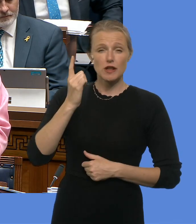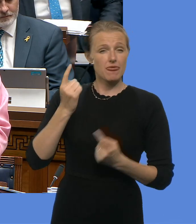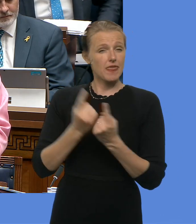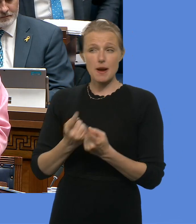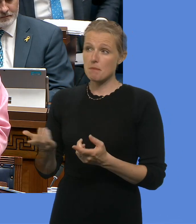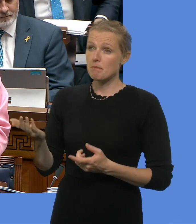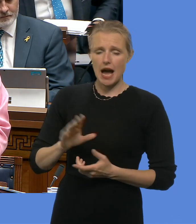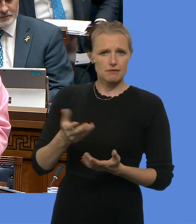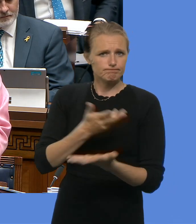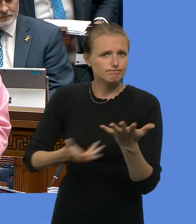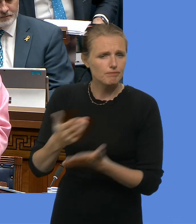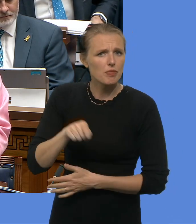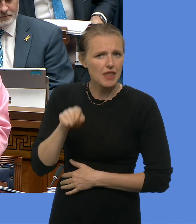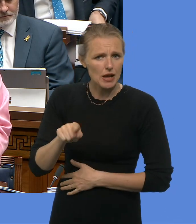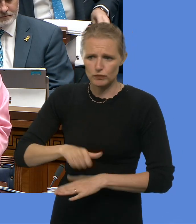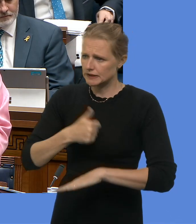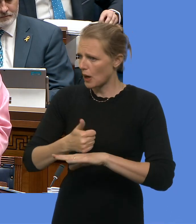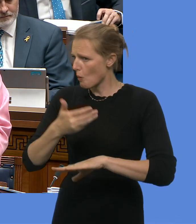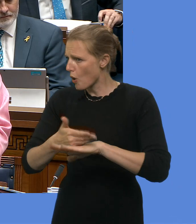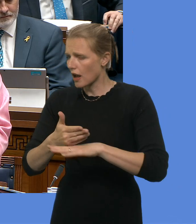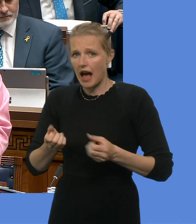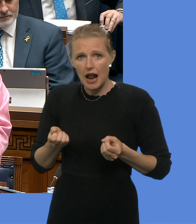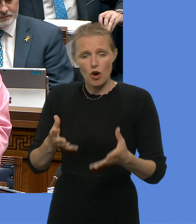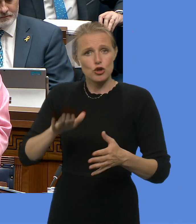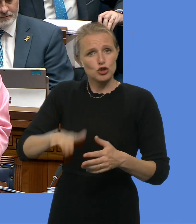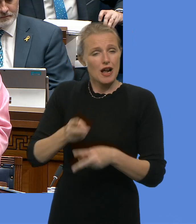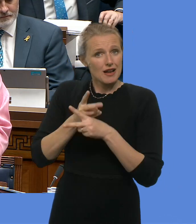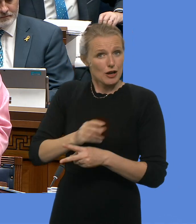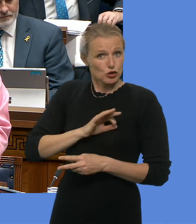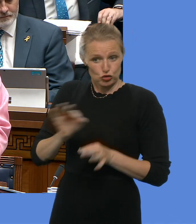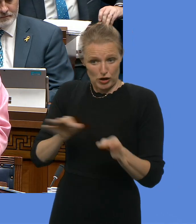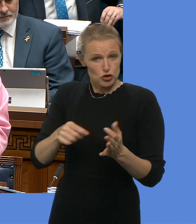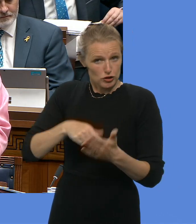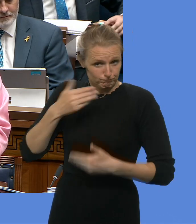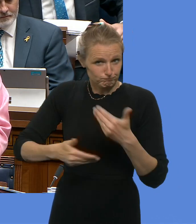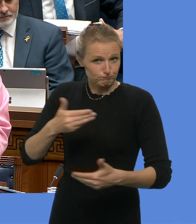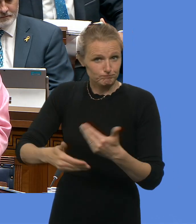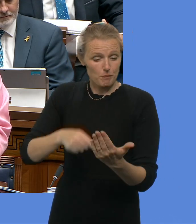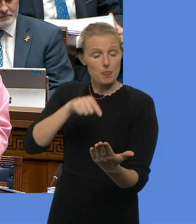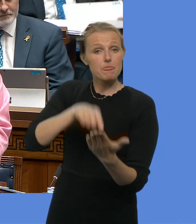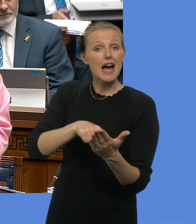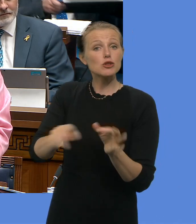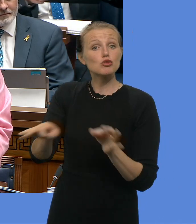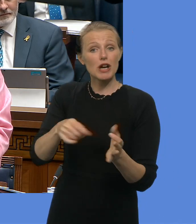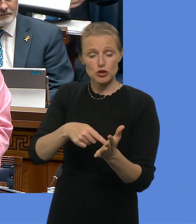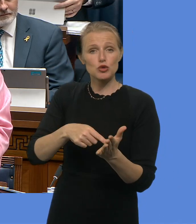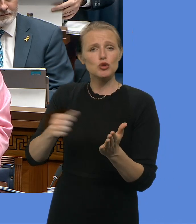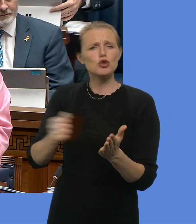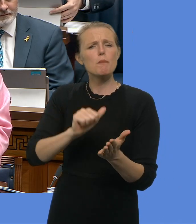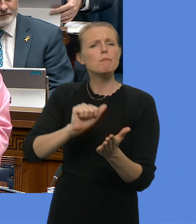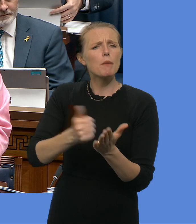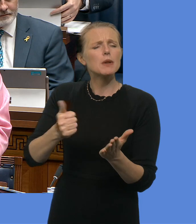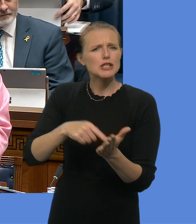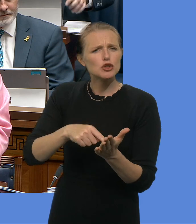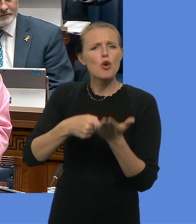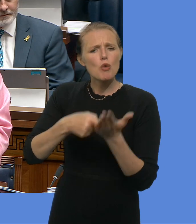of Education was established within those first number of weeks. That is due to publish, respond, make